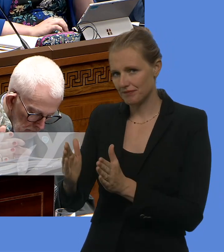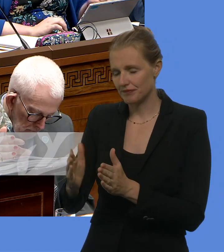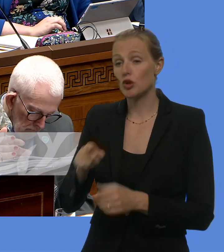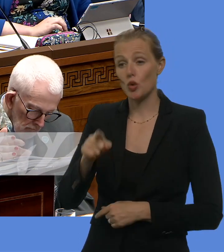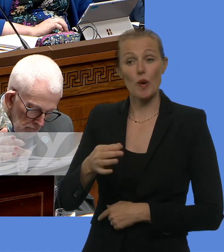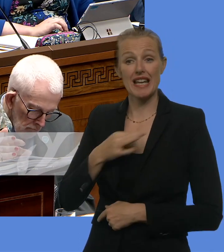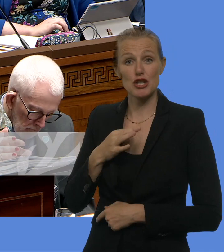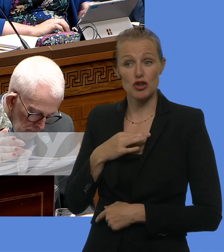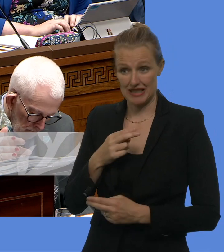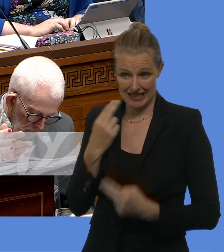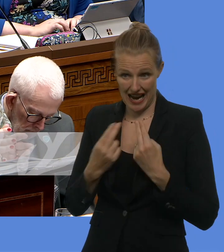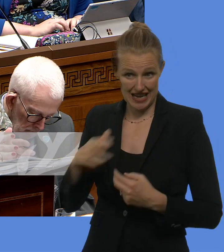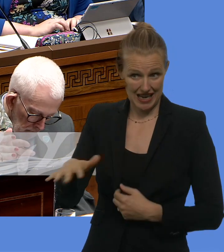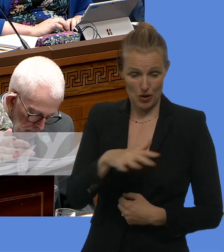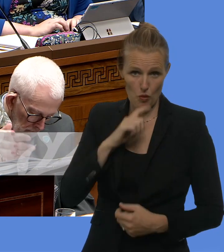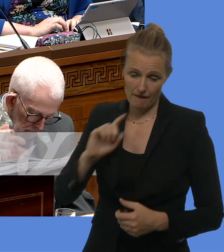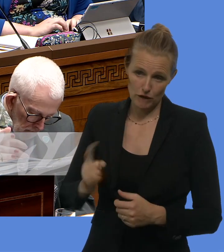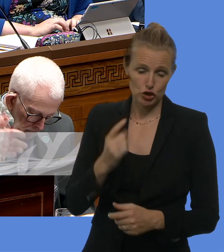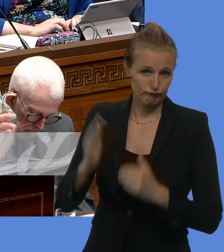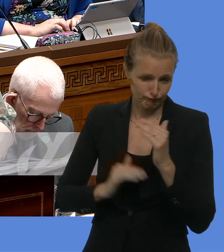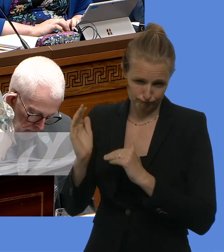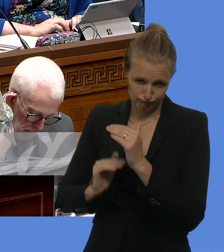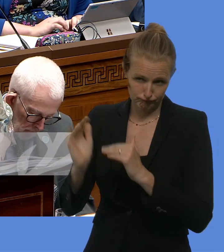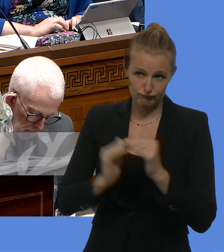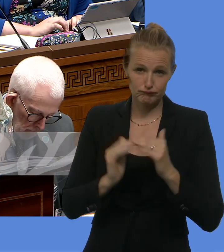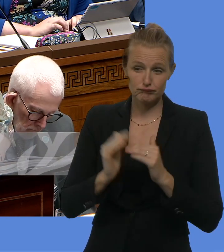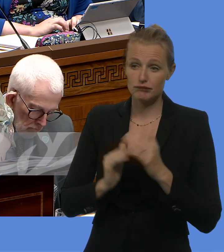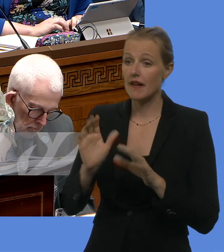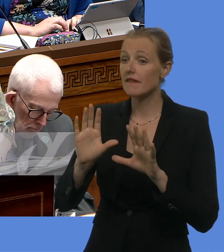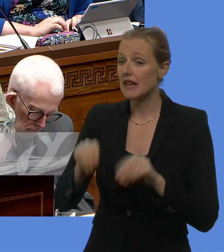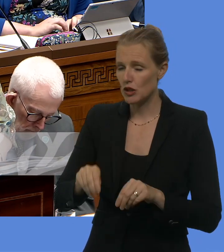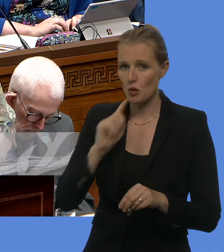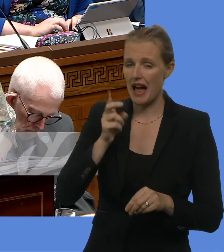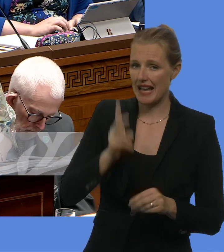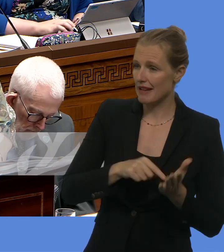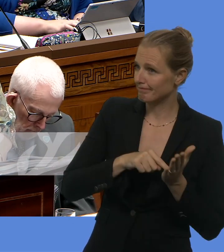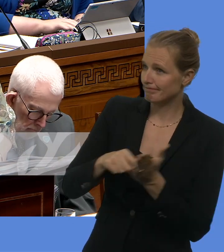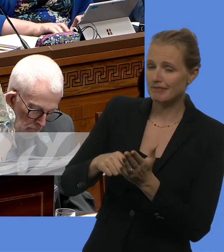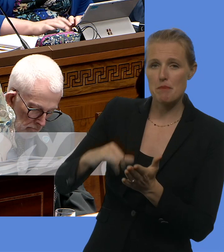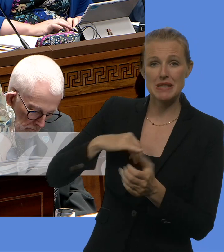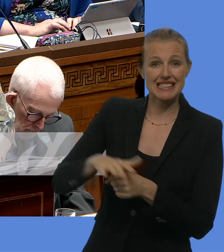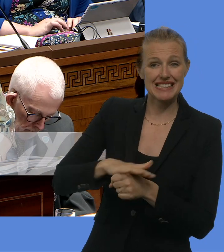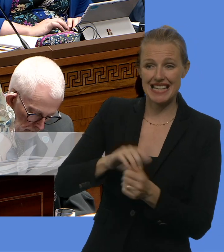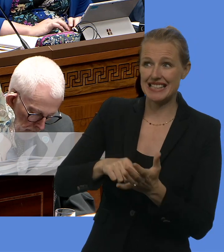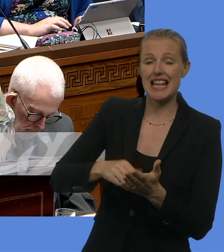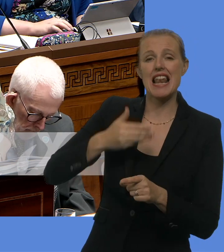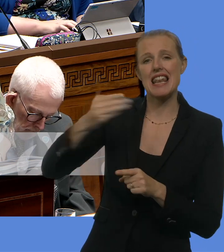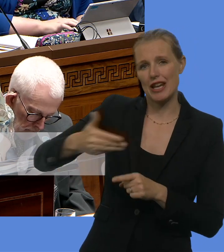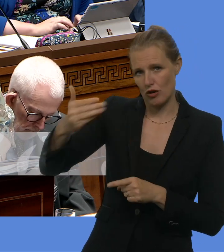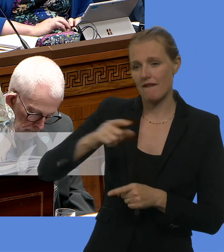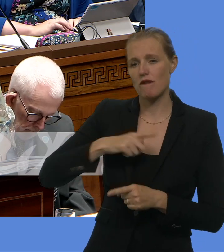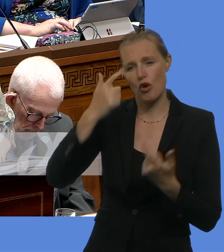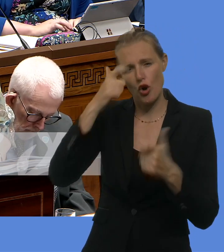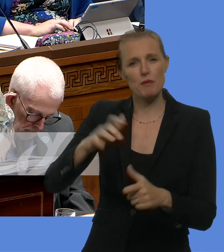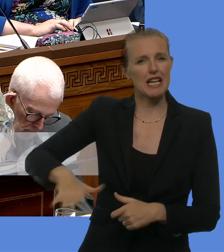the kitchen and dining facilities first, and then we will submit a business case at a later stage to advance the